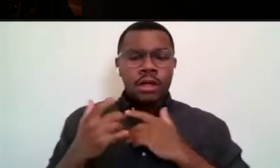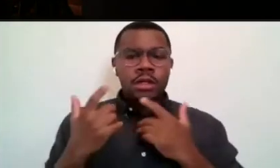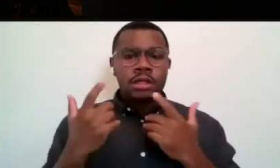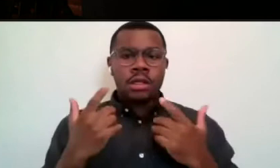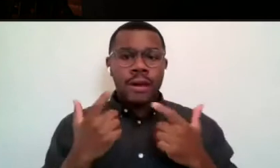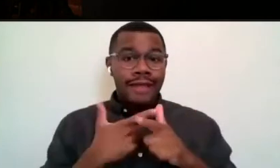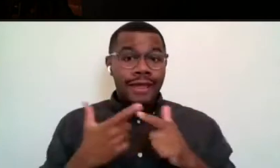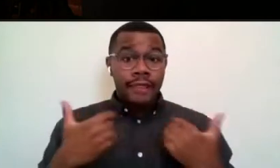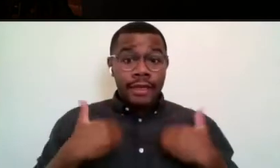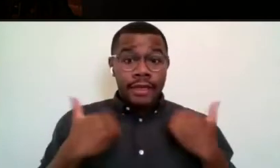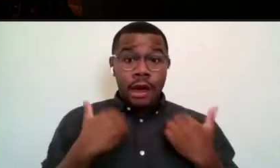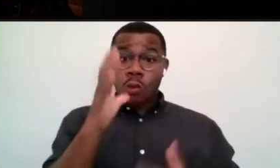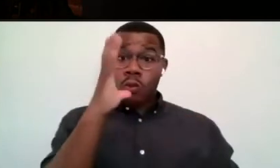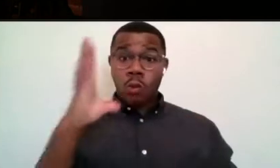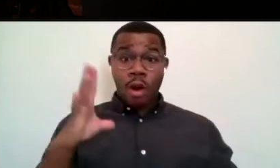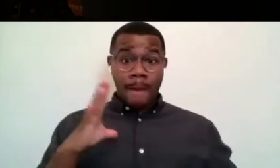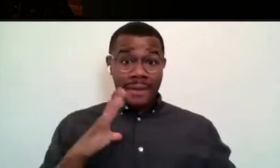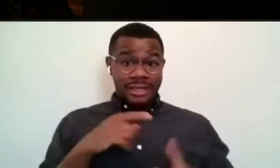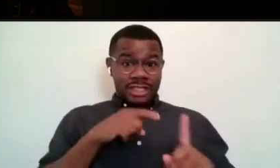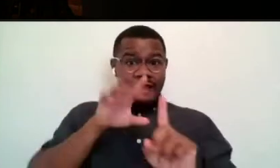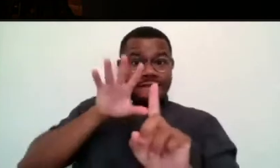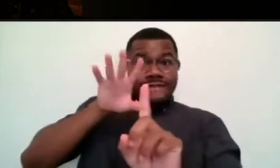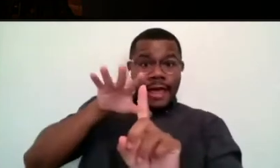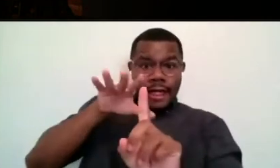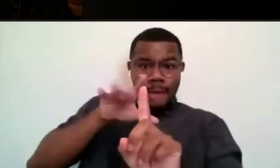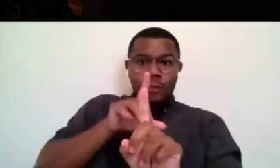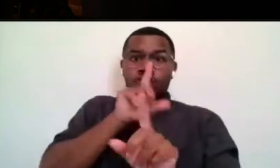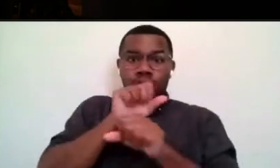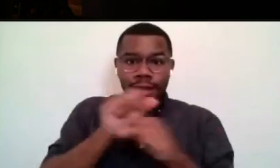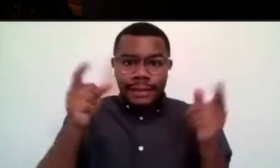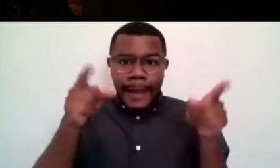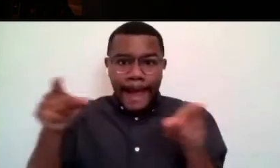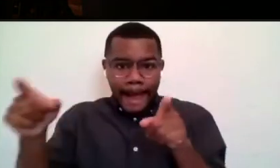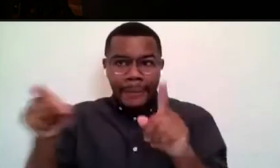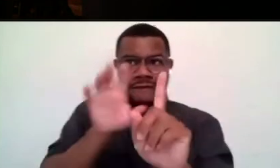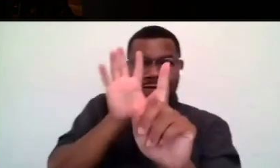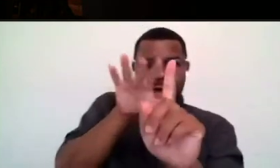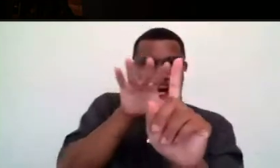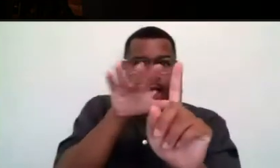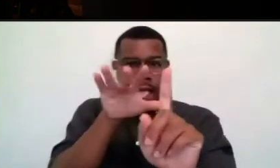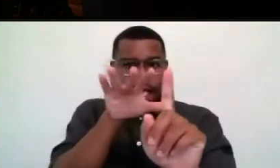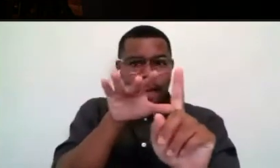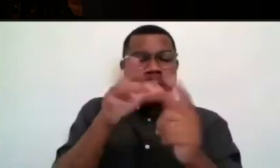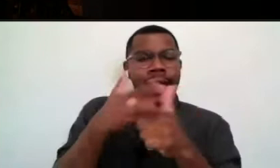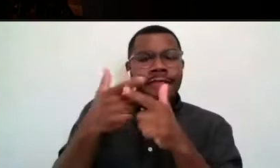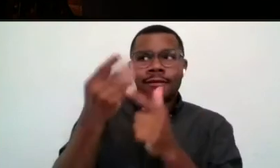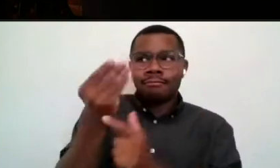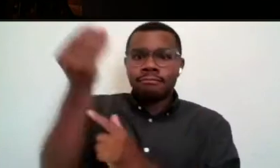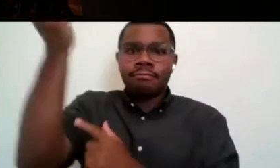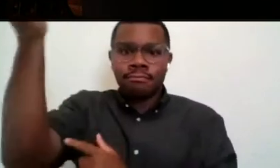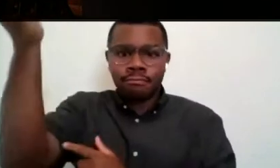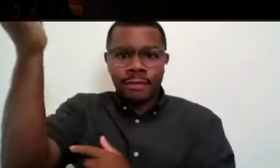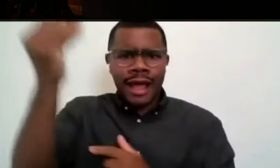filming the real thing, and she turned it in, you know, like, this is just wrong, you know, it's wrong, so,